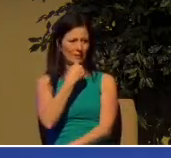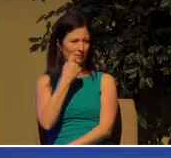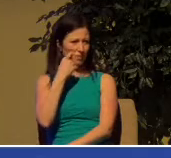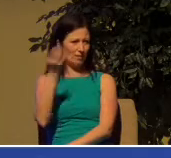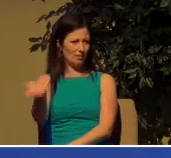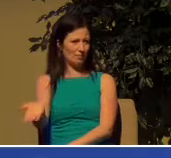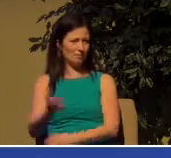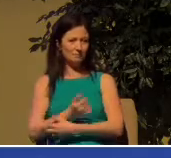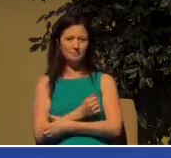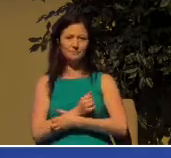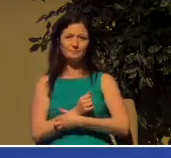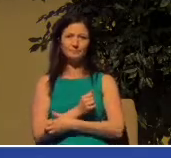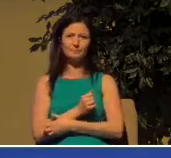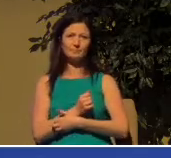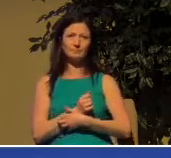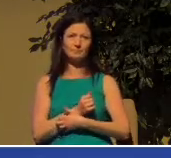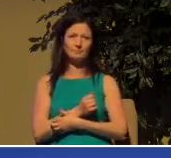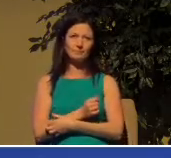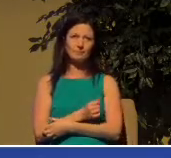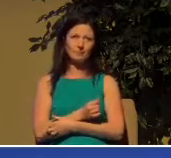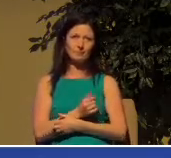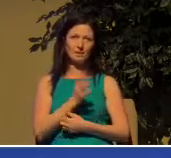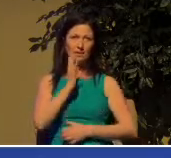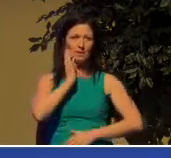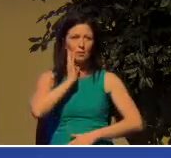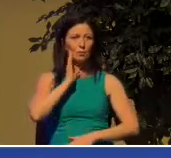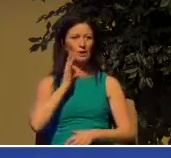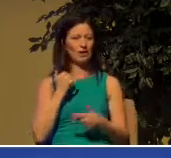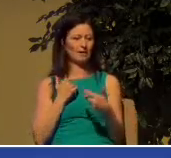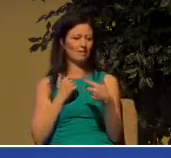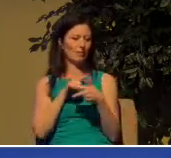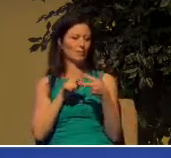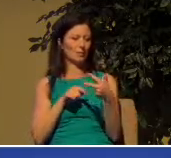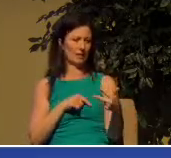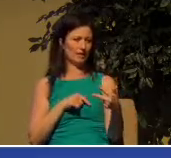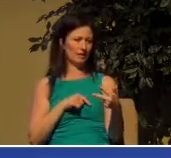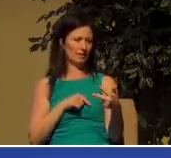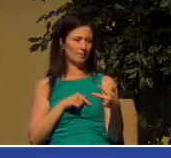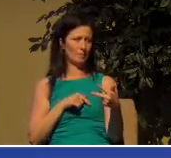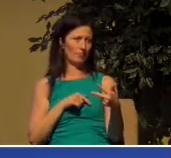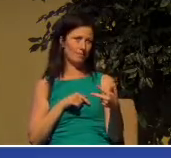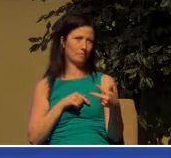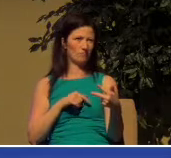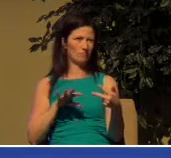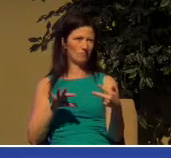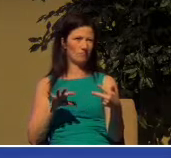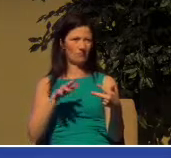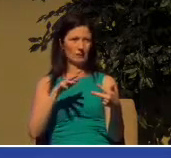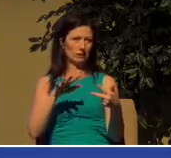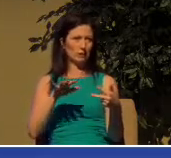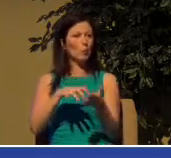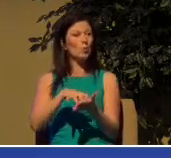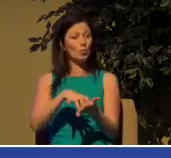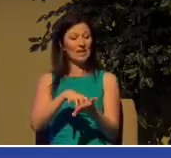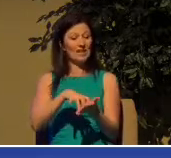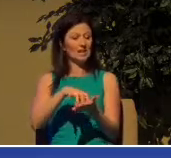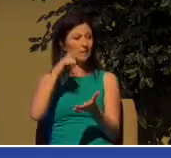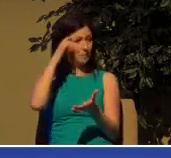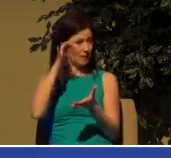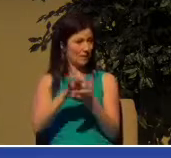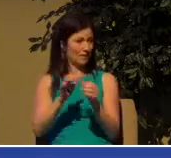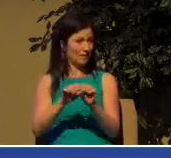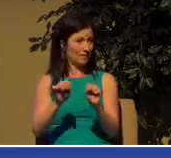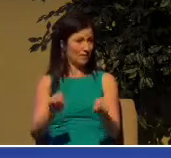morning to try to walk you through three faulty belief systems that were part of